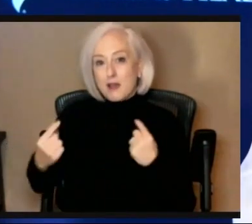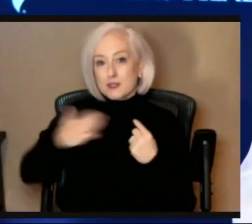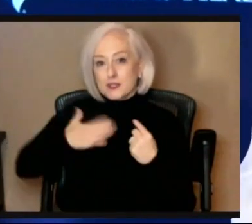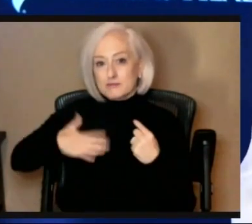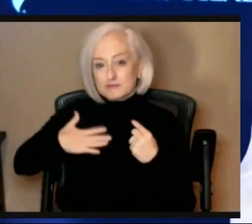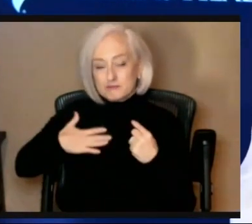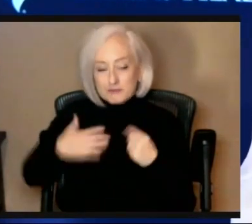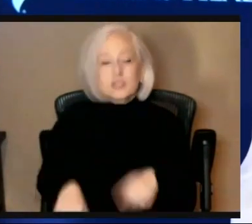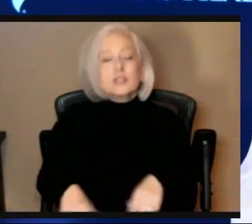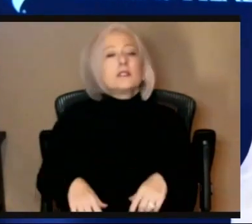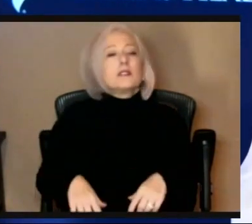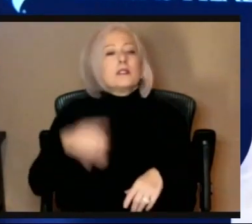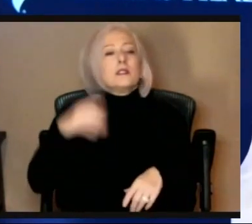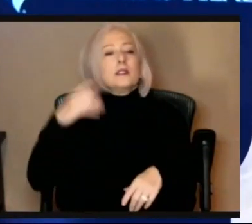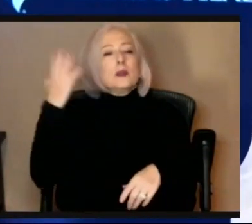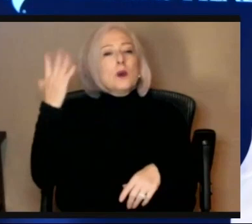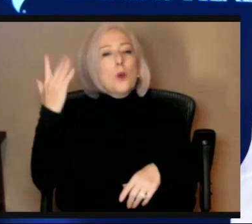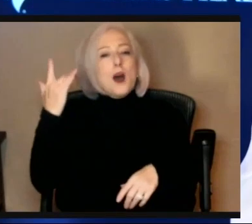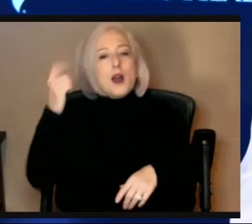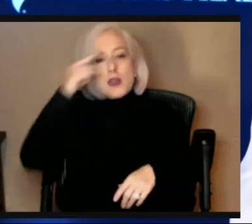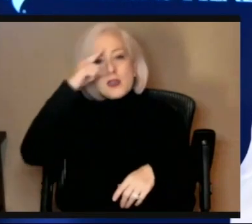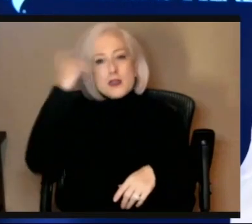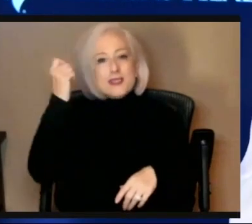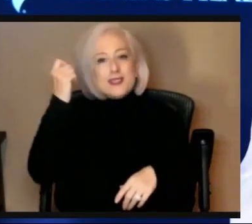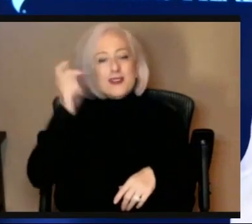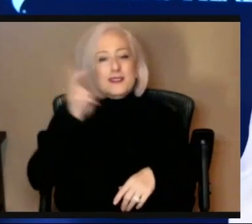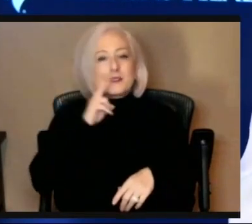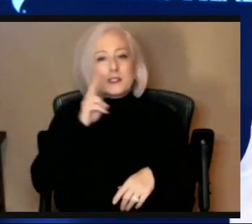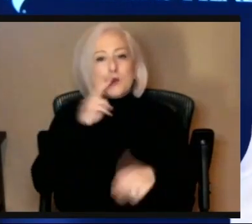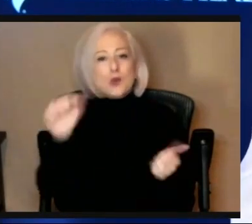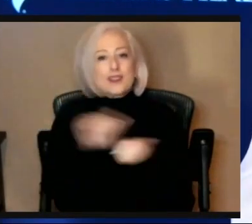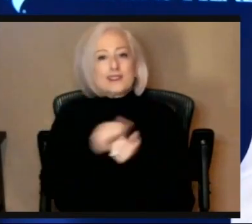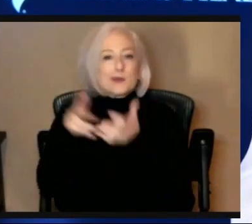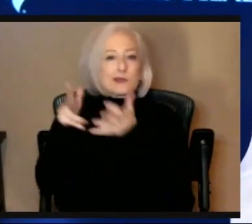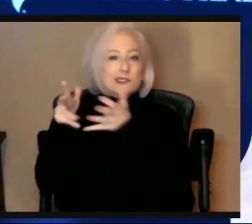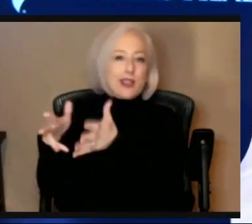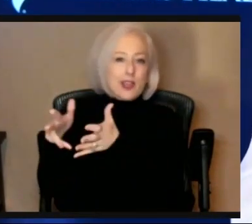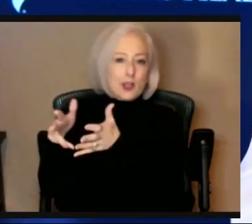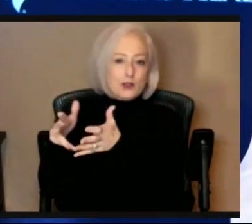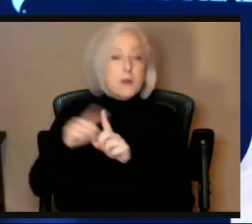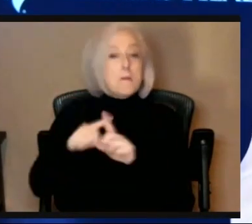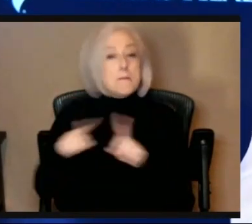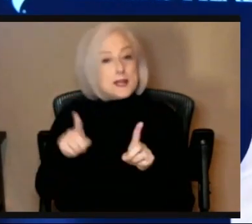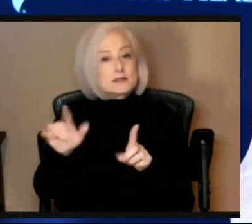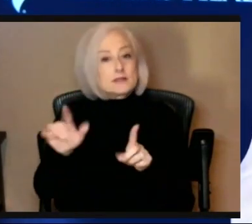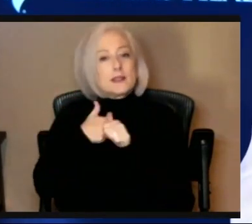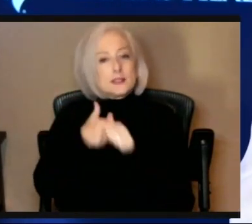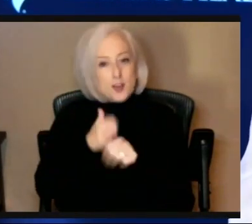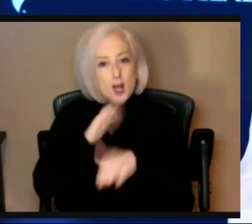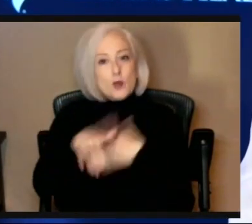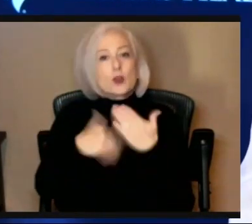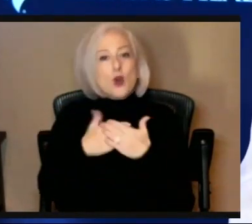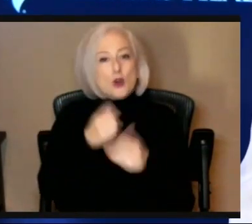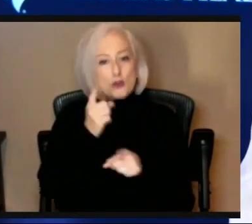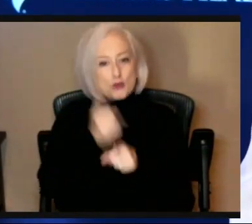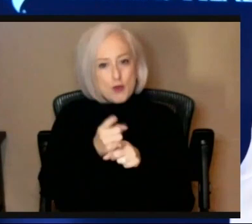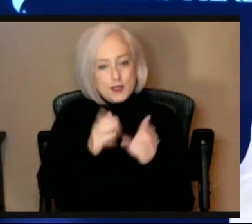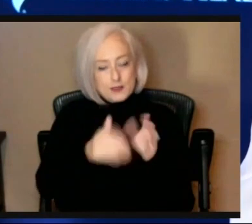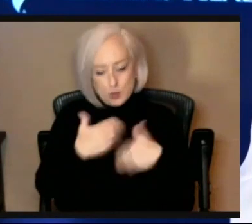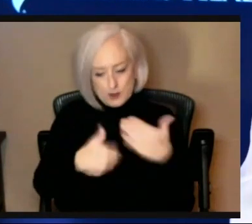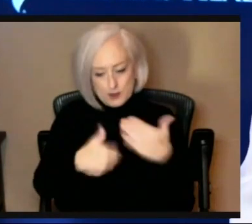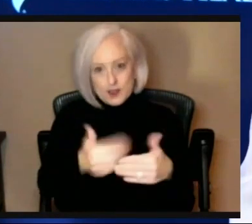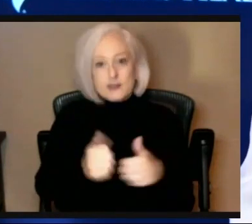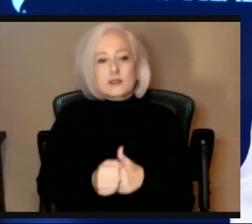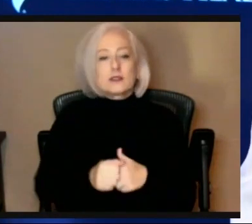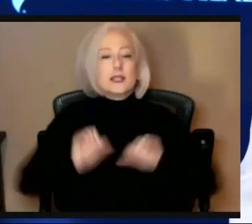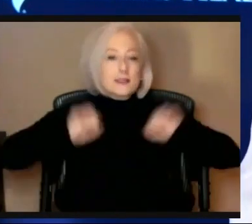because the smoking damage is there. But he's doing all the right things. I mean, physical fitness, keeping the lungs